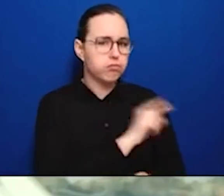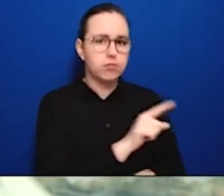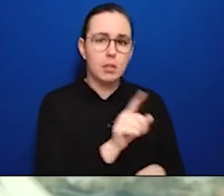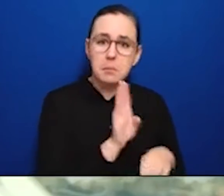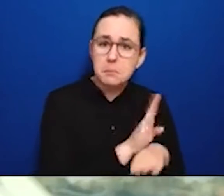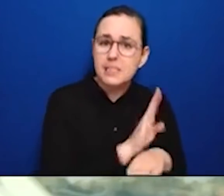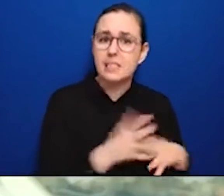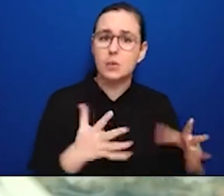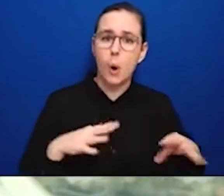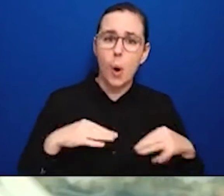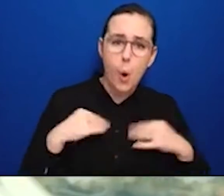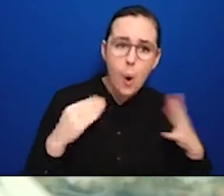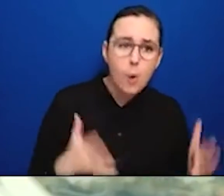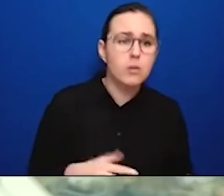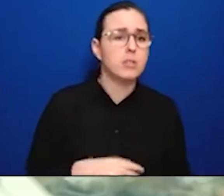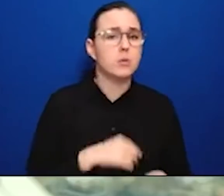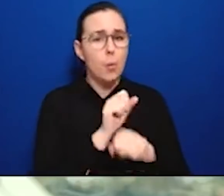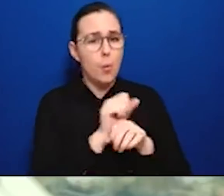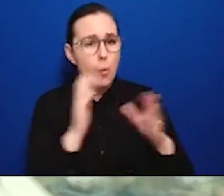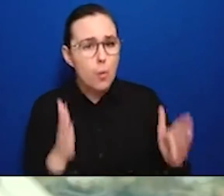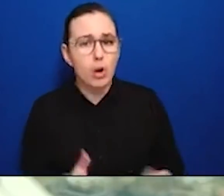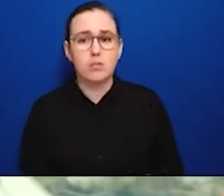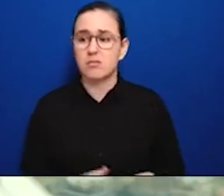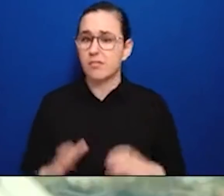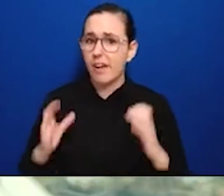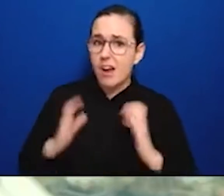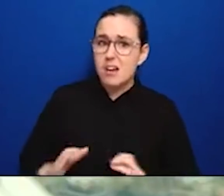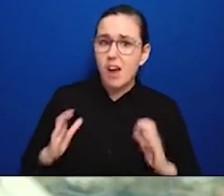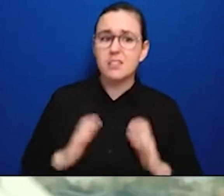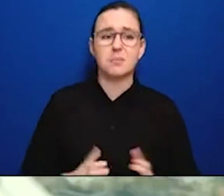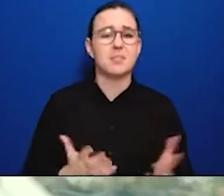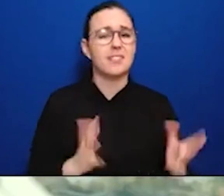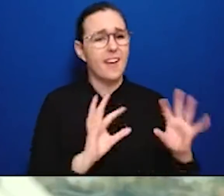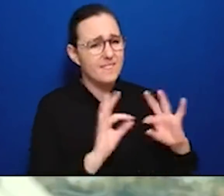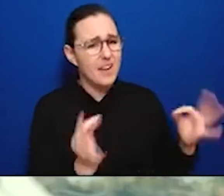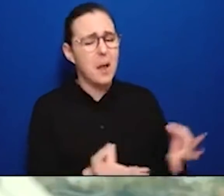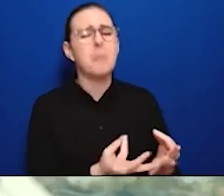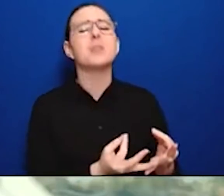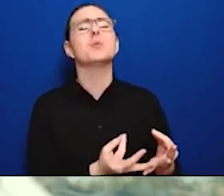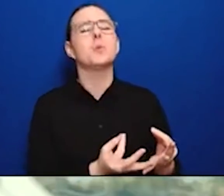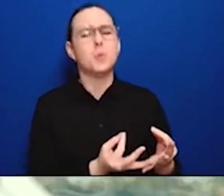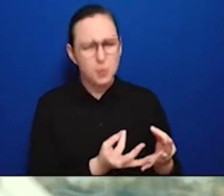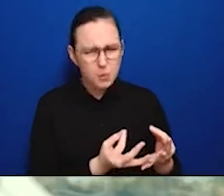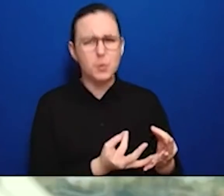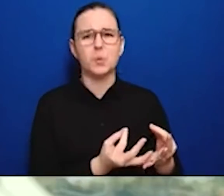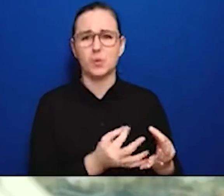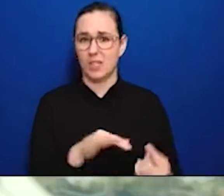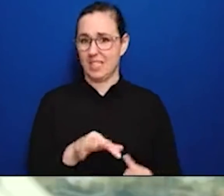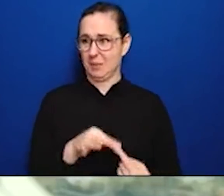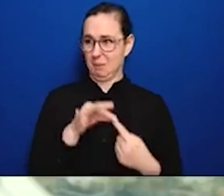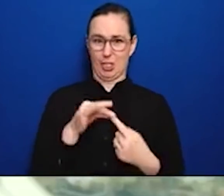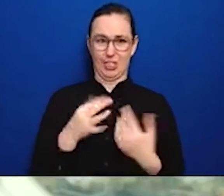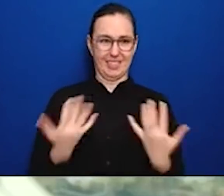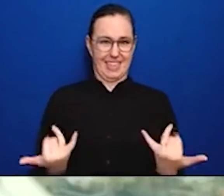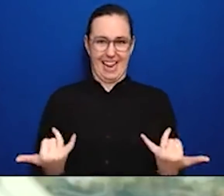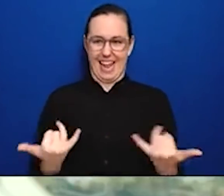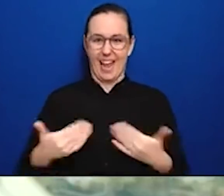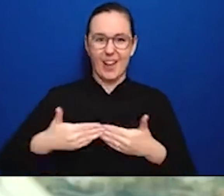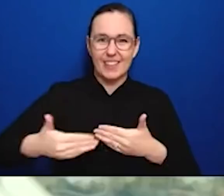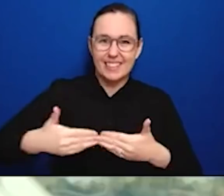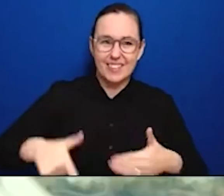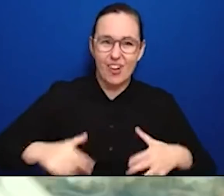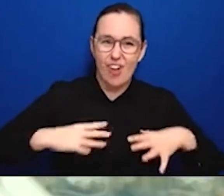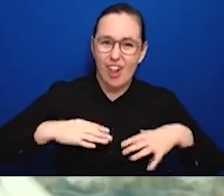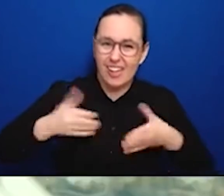year. Businesses across the province have been working hard to do everything they can to keep people safe. They have